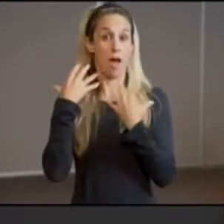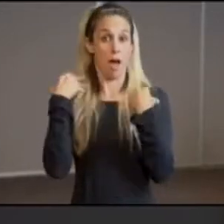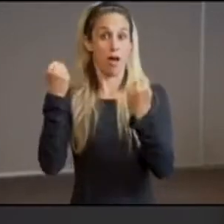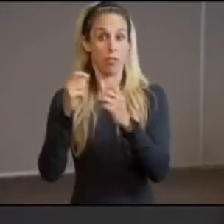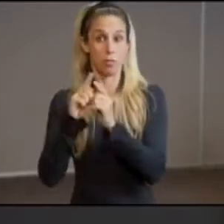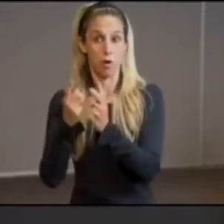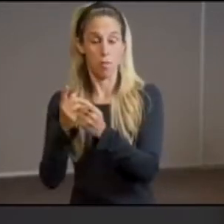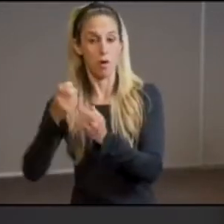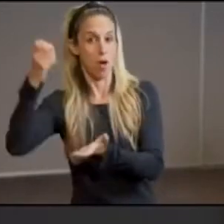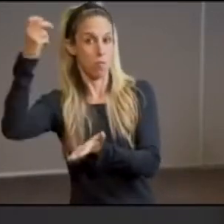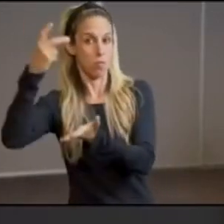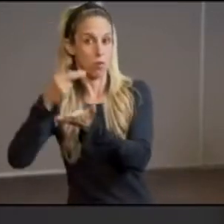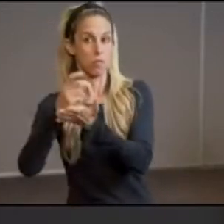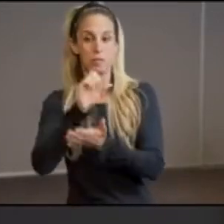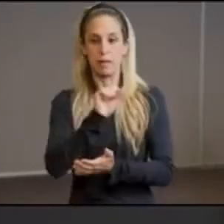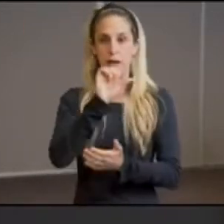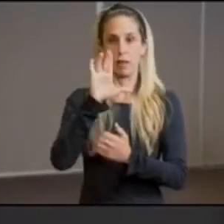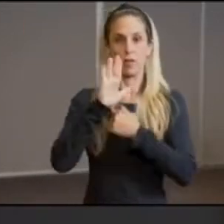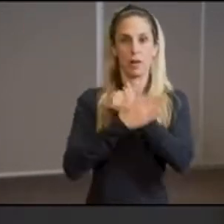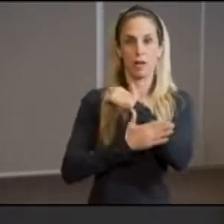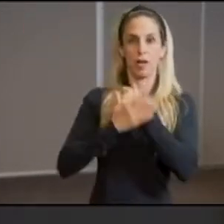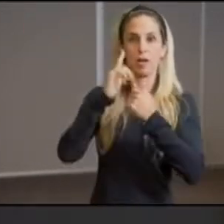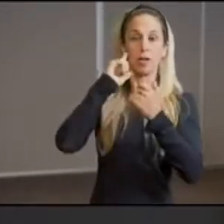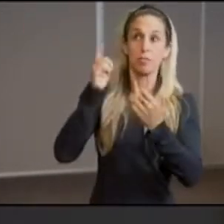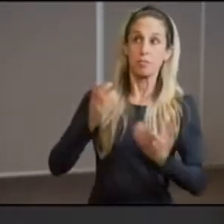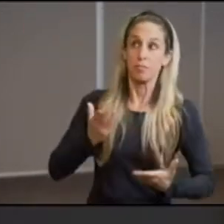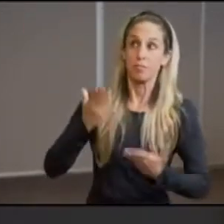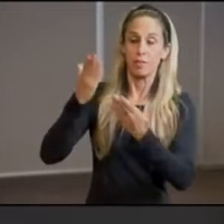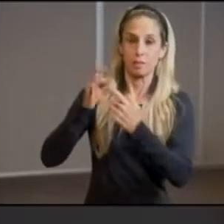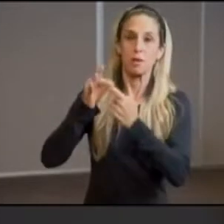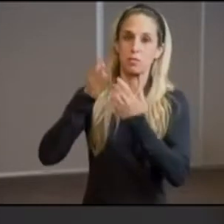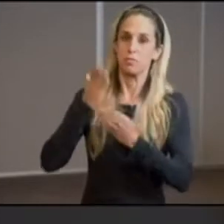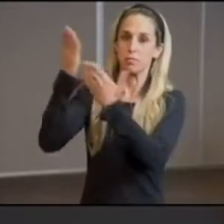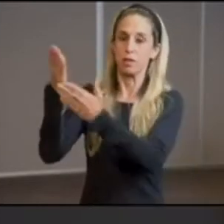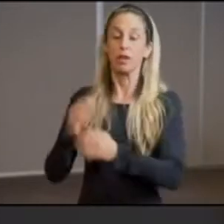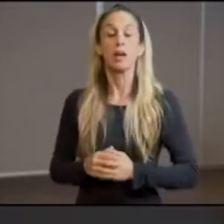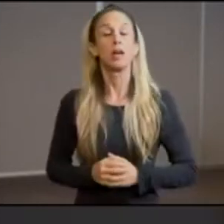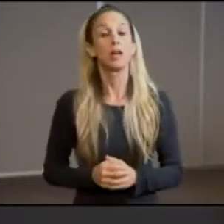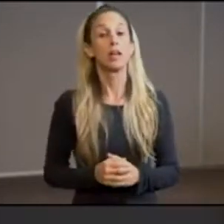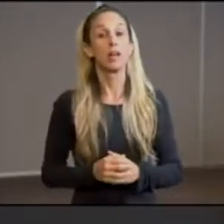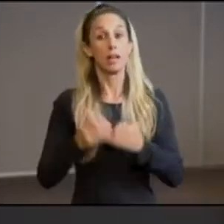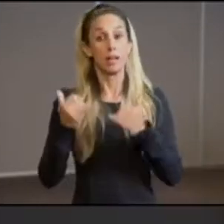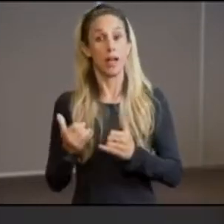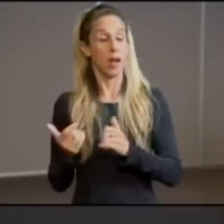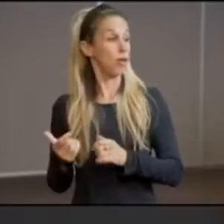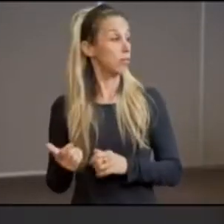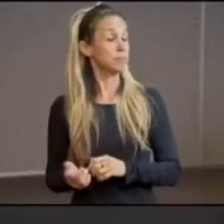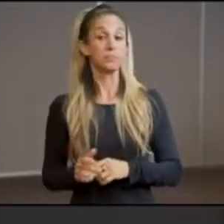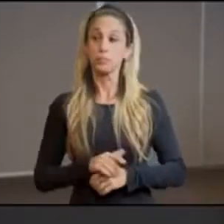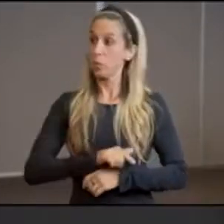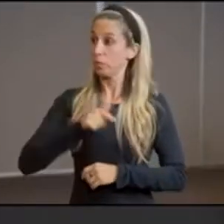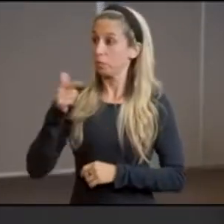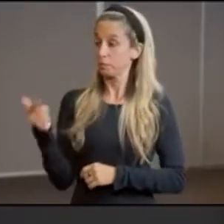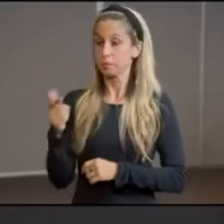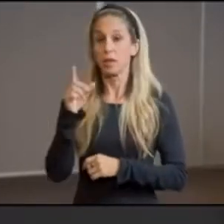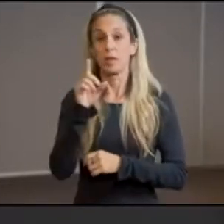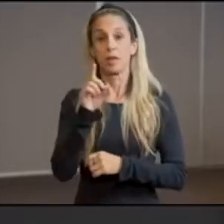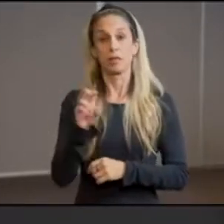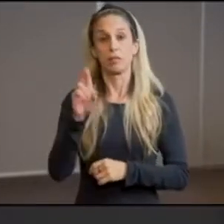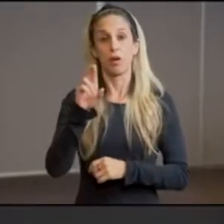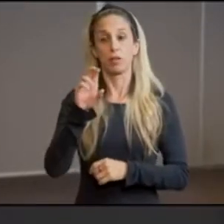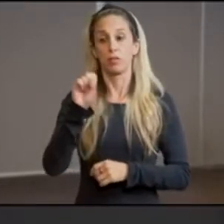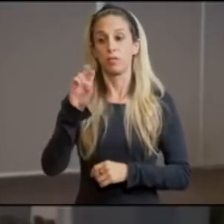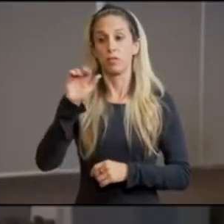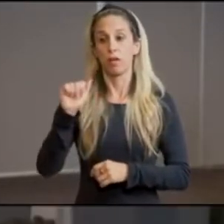the County of Santa Clara's application for a variance. So with that, let me turn it over to our public health officer, Dr. Sarah